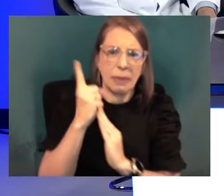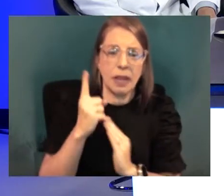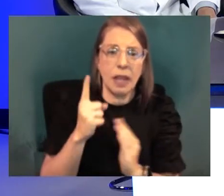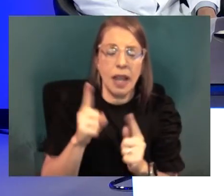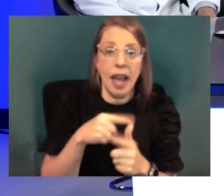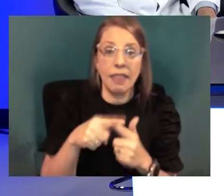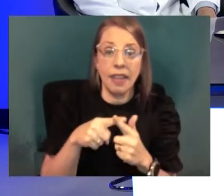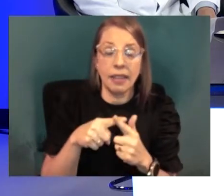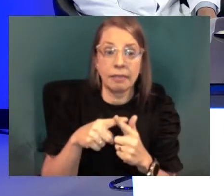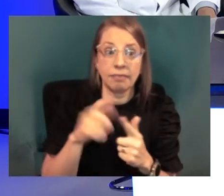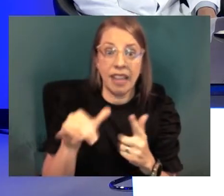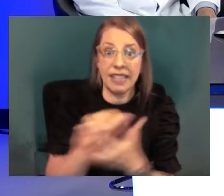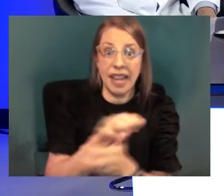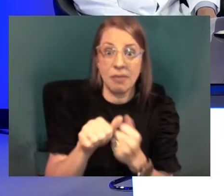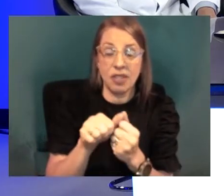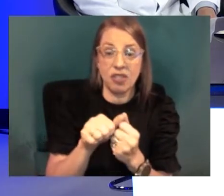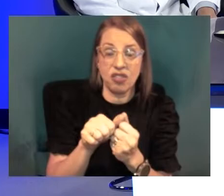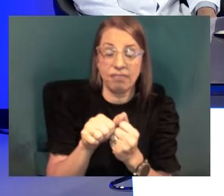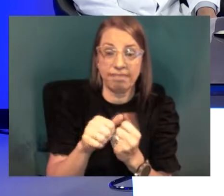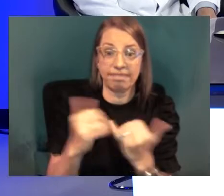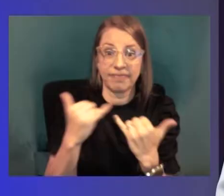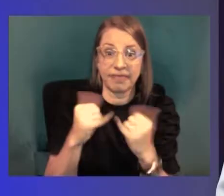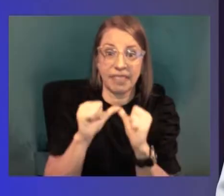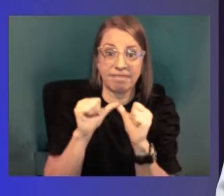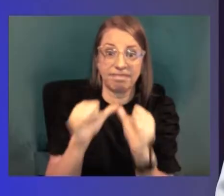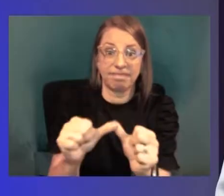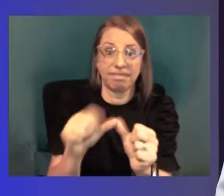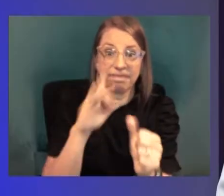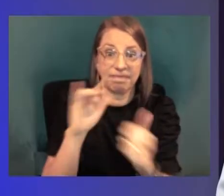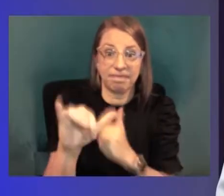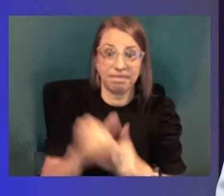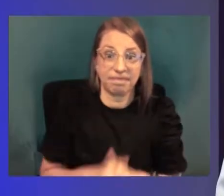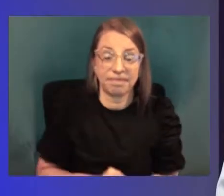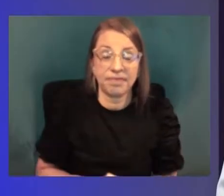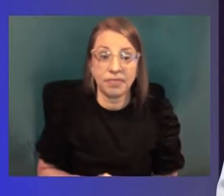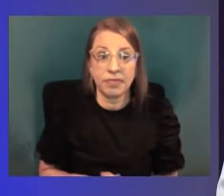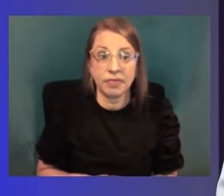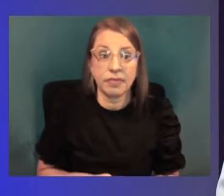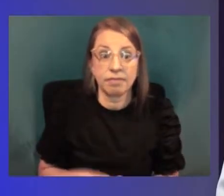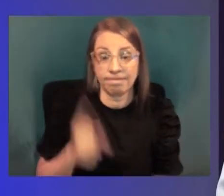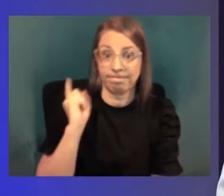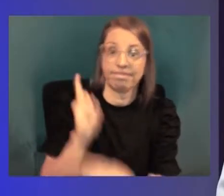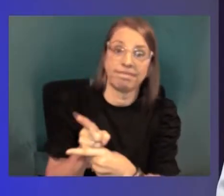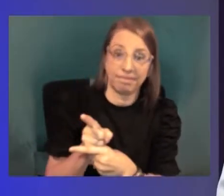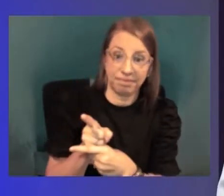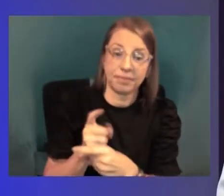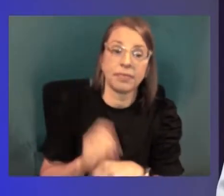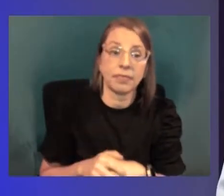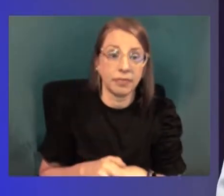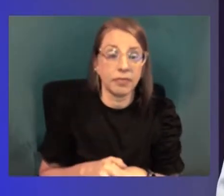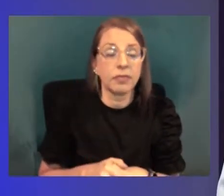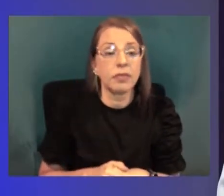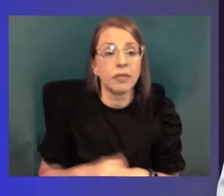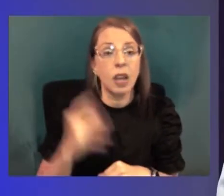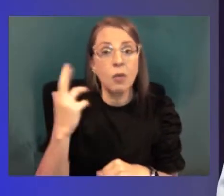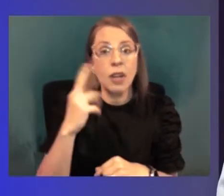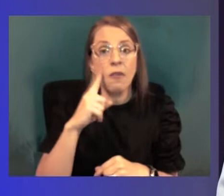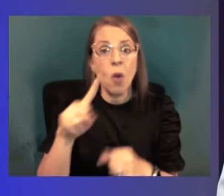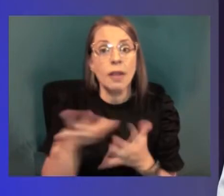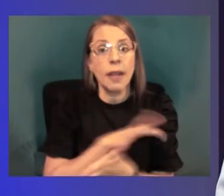rest of your life. Absolutely, and I think you said it so much right. So the reason for the damage is